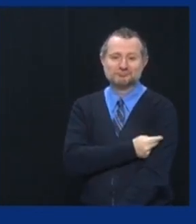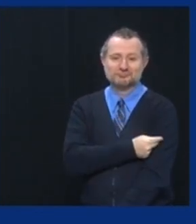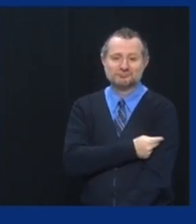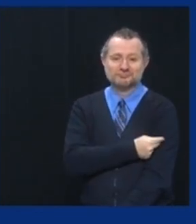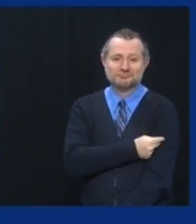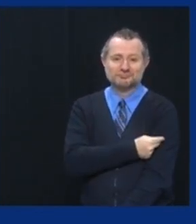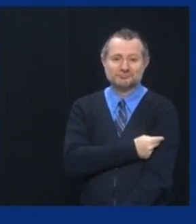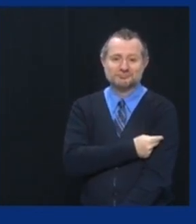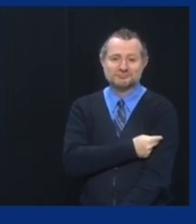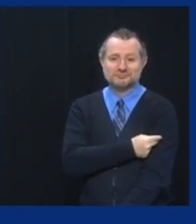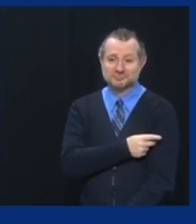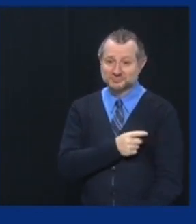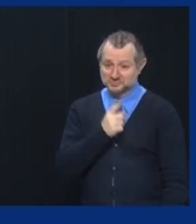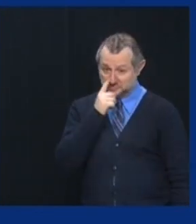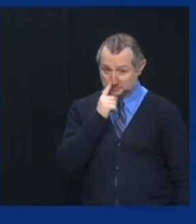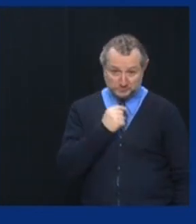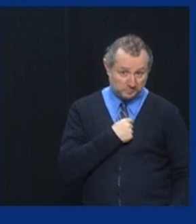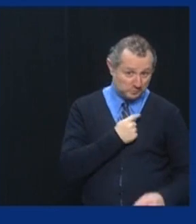Just check that number.